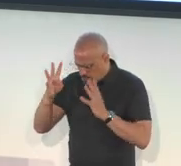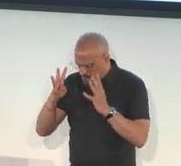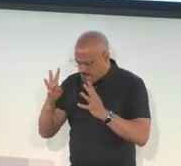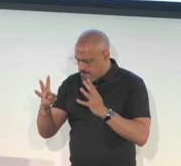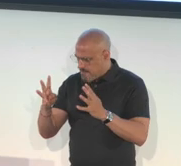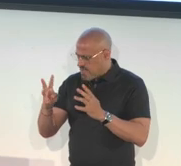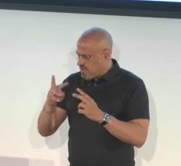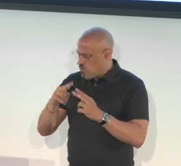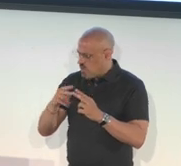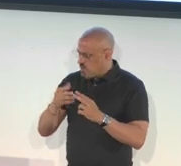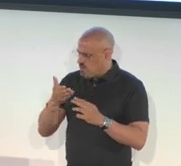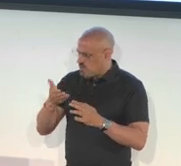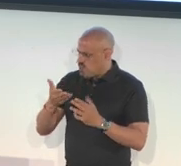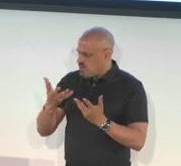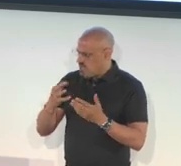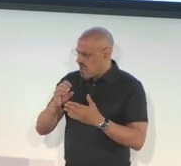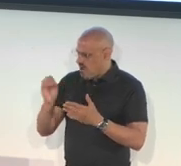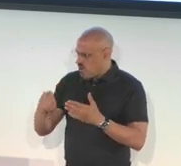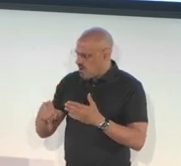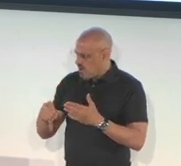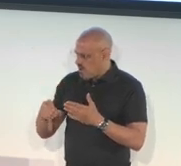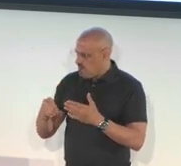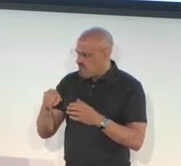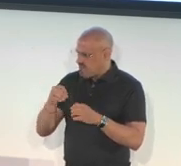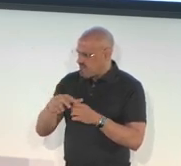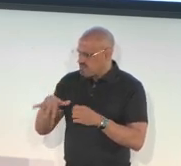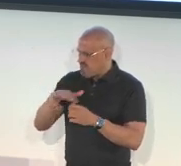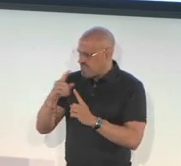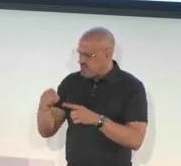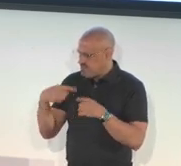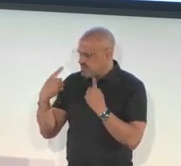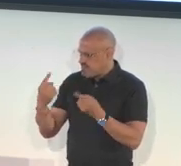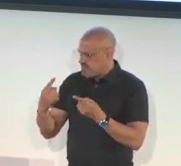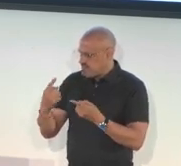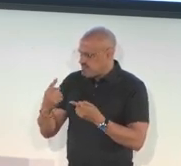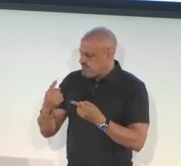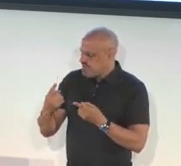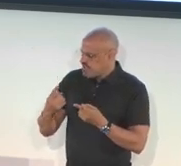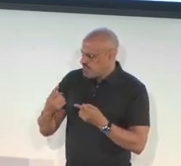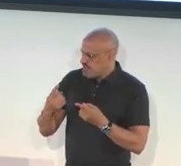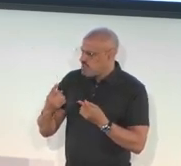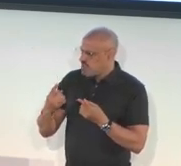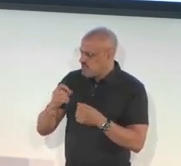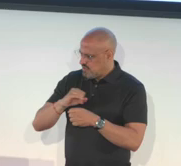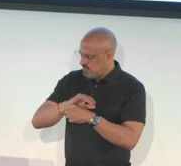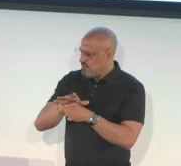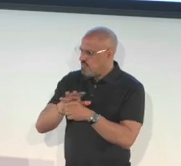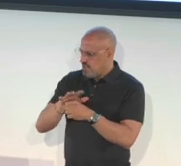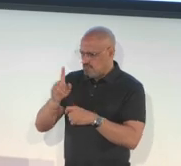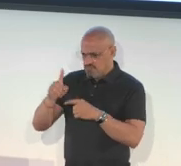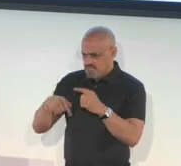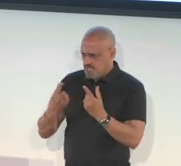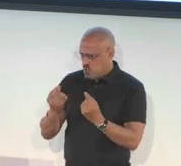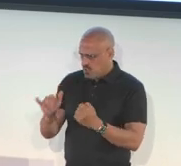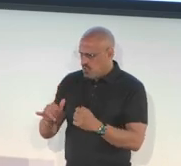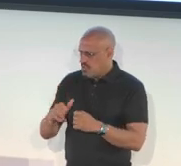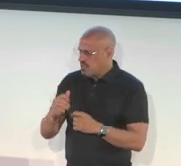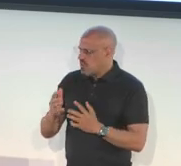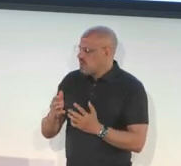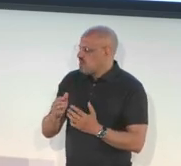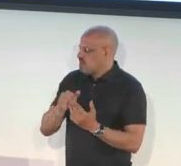It was really awkward. Mm-hmm. That was alternative since it was pandemic. We cannot meet in person. Mm-hmm. But the question